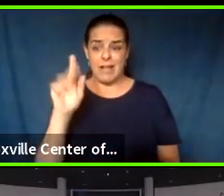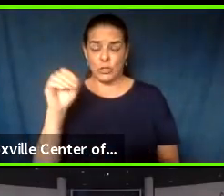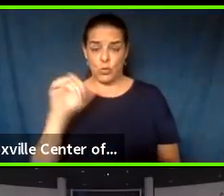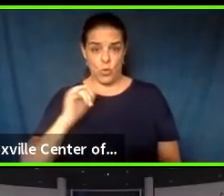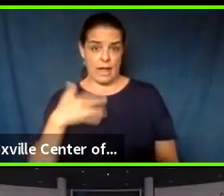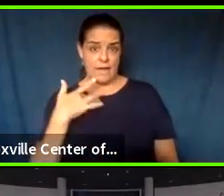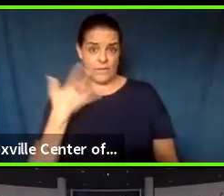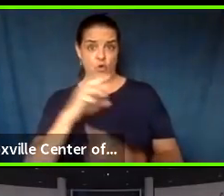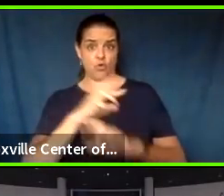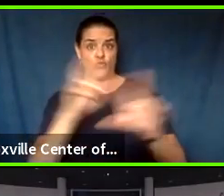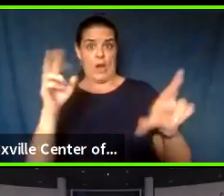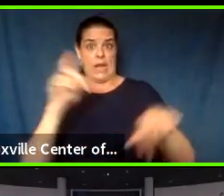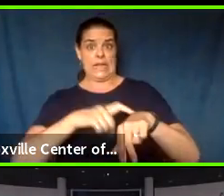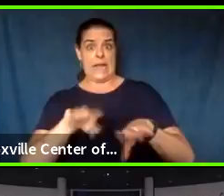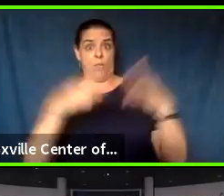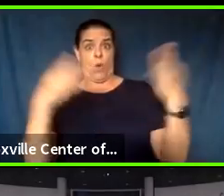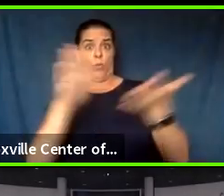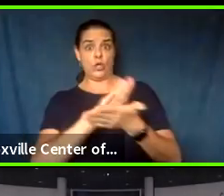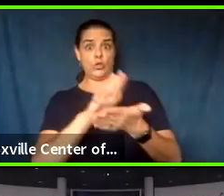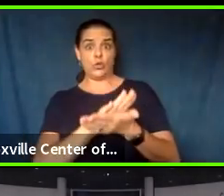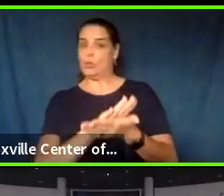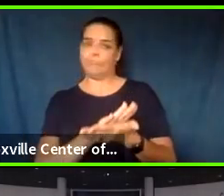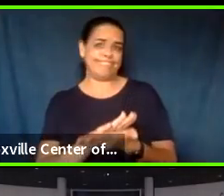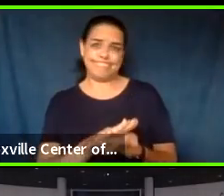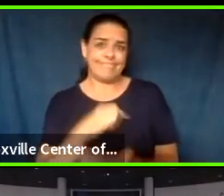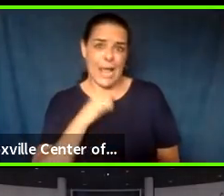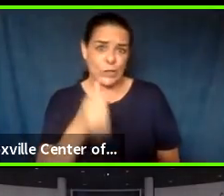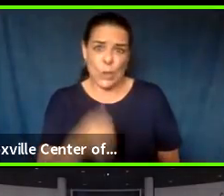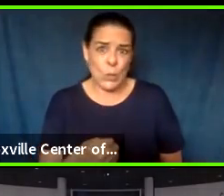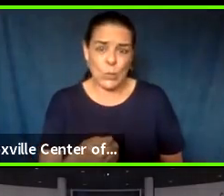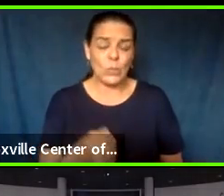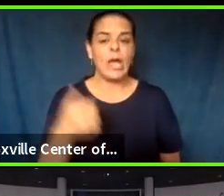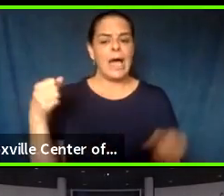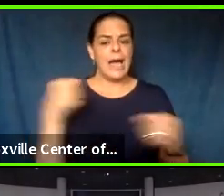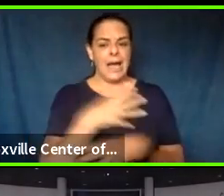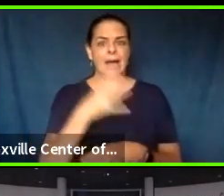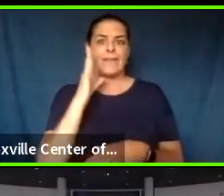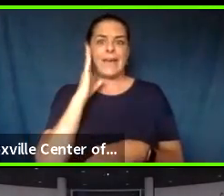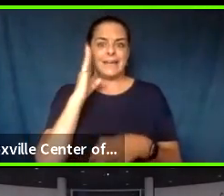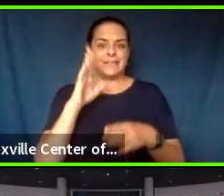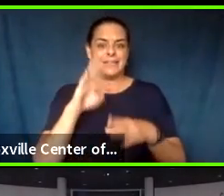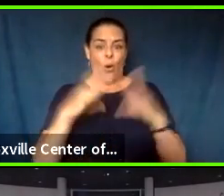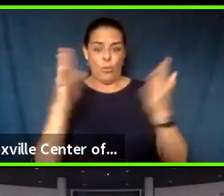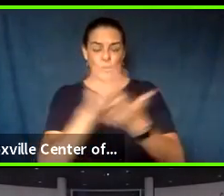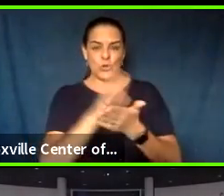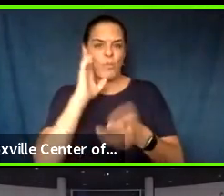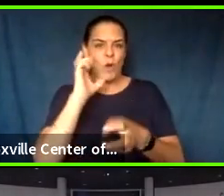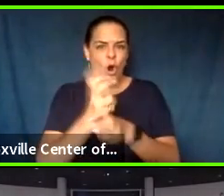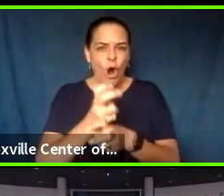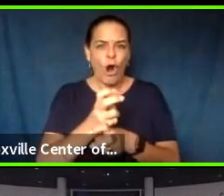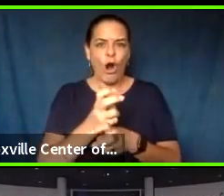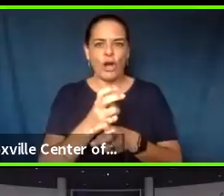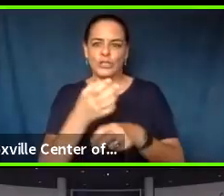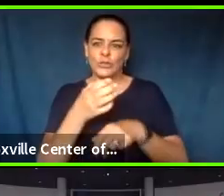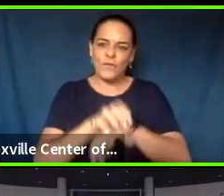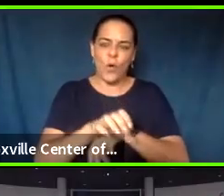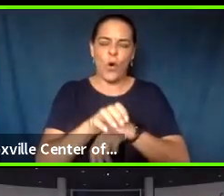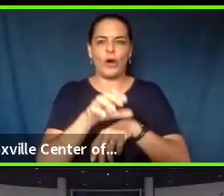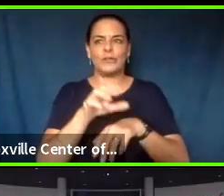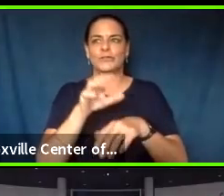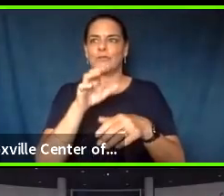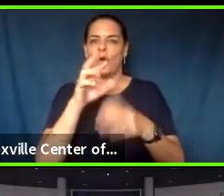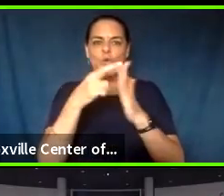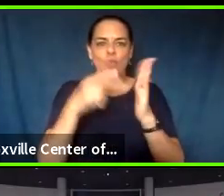time to reopen public schools? No, I do not. I fear that it will be extremely difficult to enforce rules around social distancing and mask wearing, and that